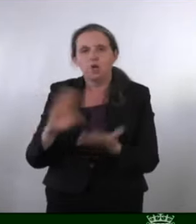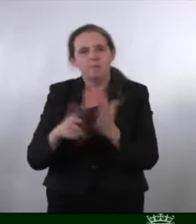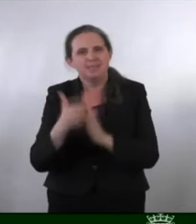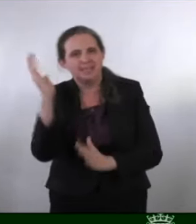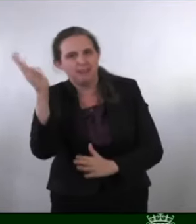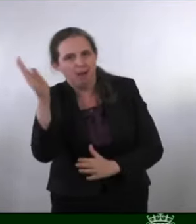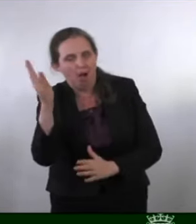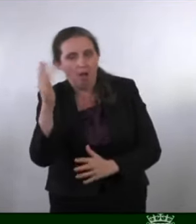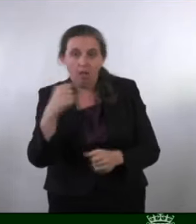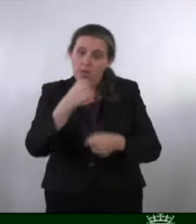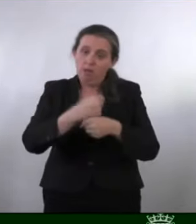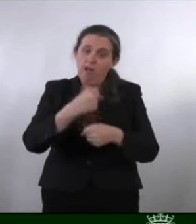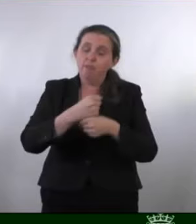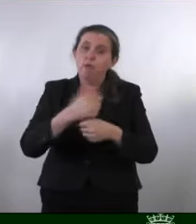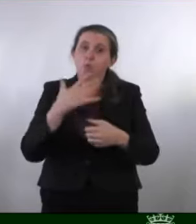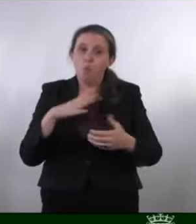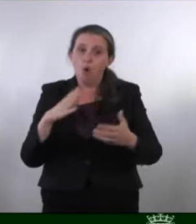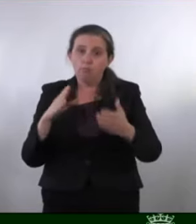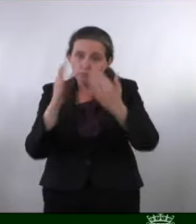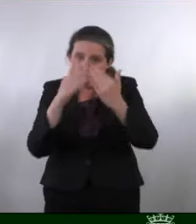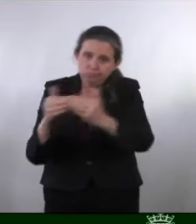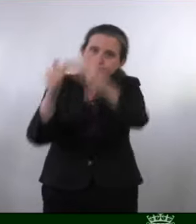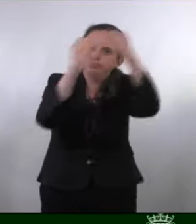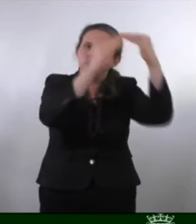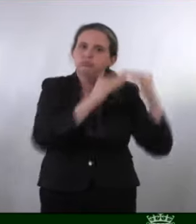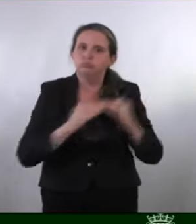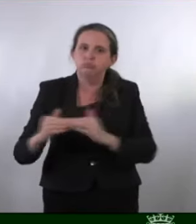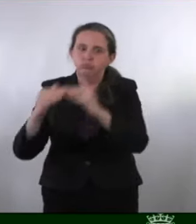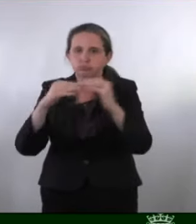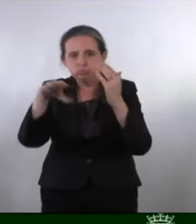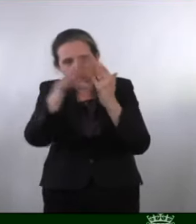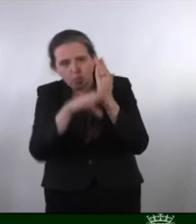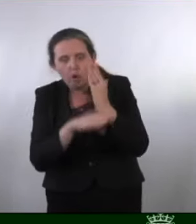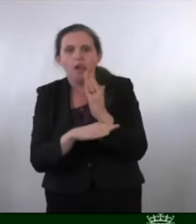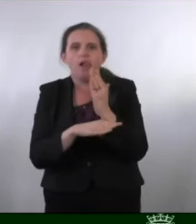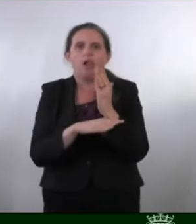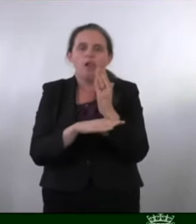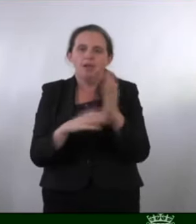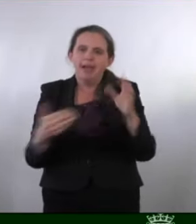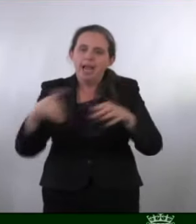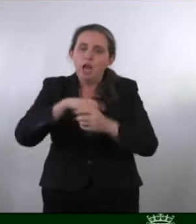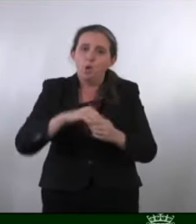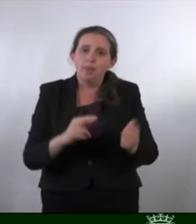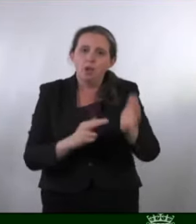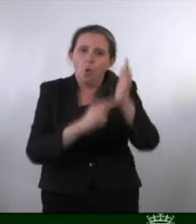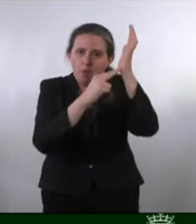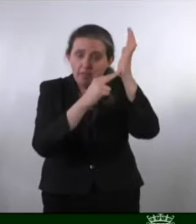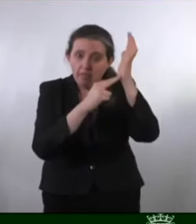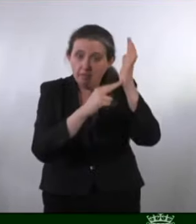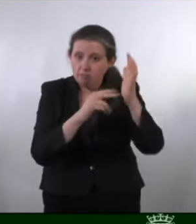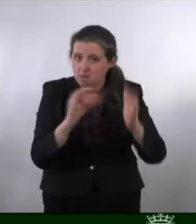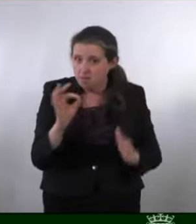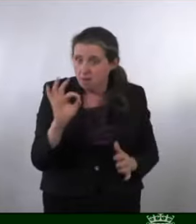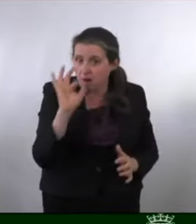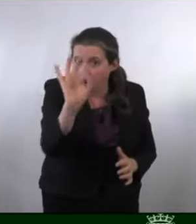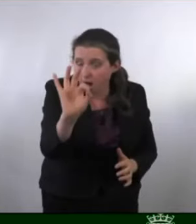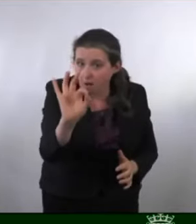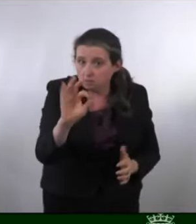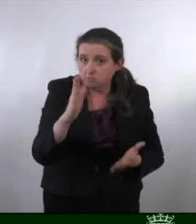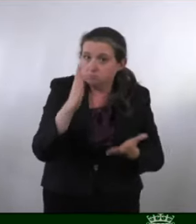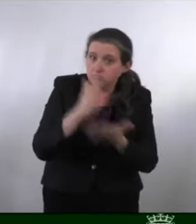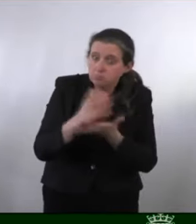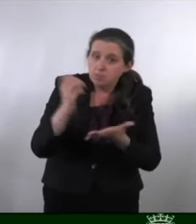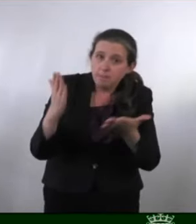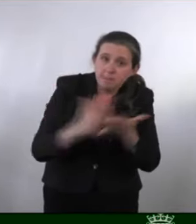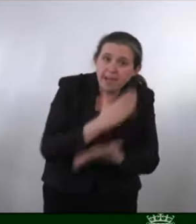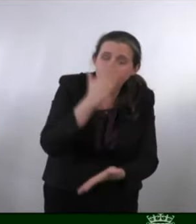of England. But given the risk that COVID will level us down, can I ask the Secretary of State what assurances he can give that in